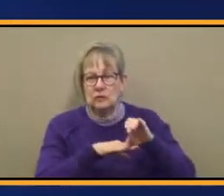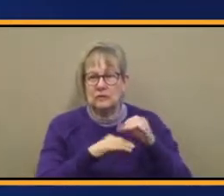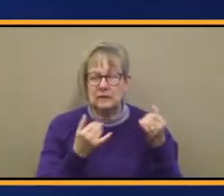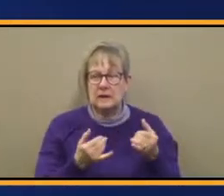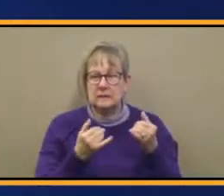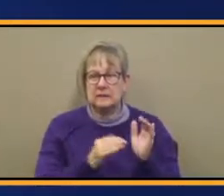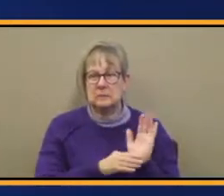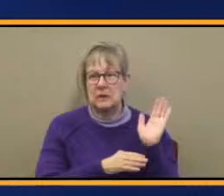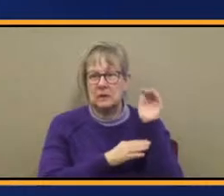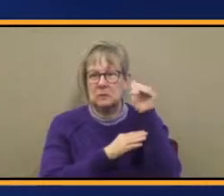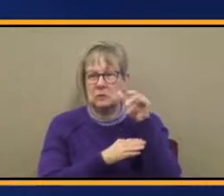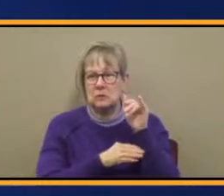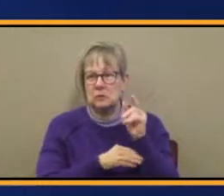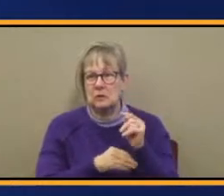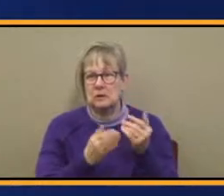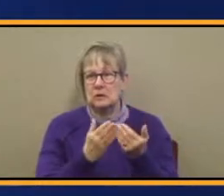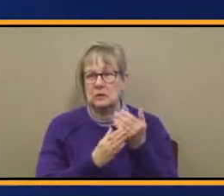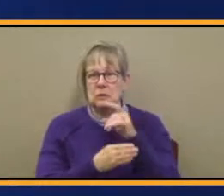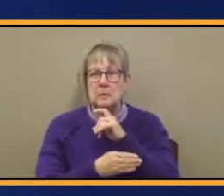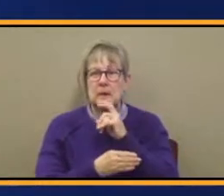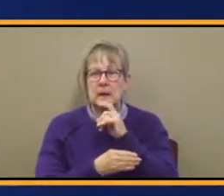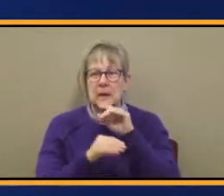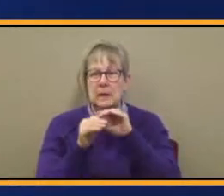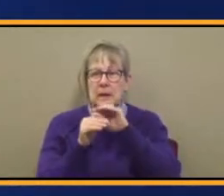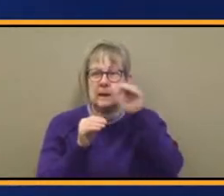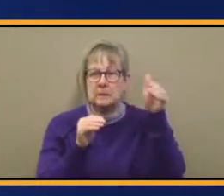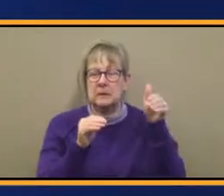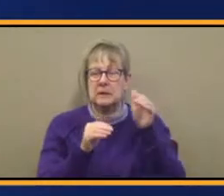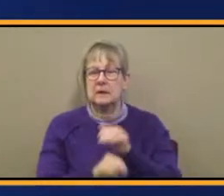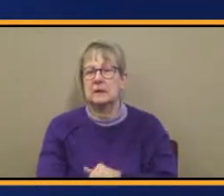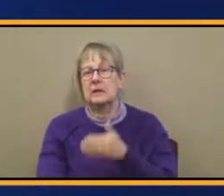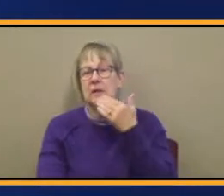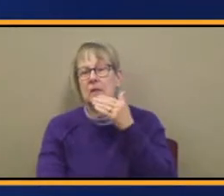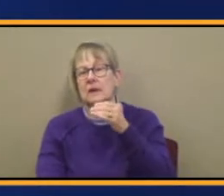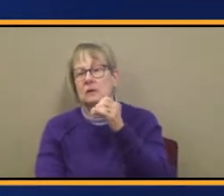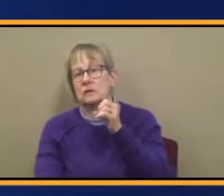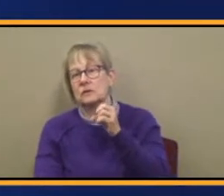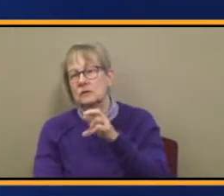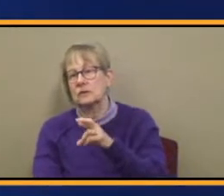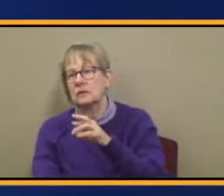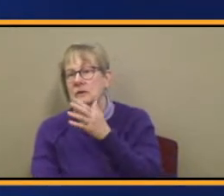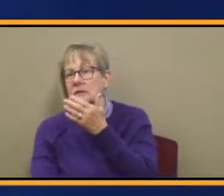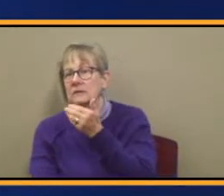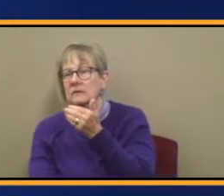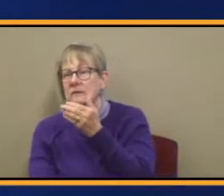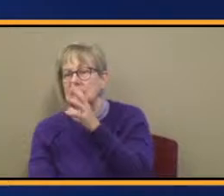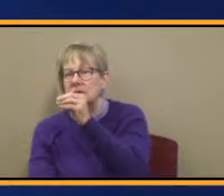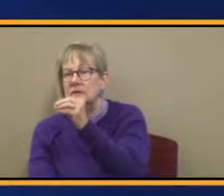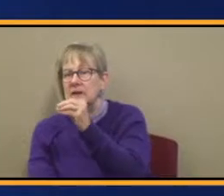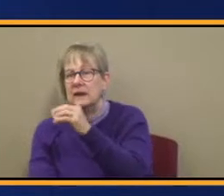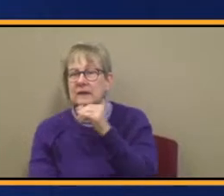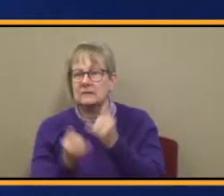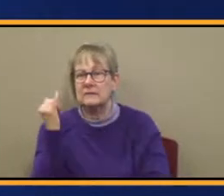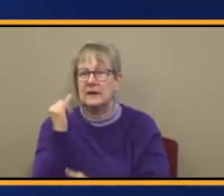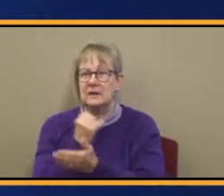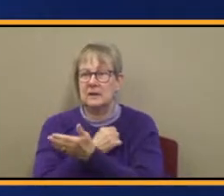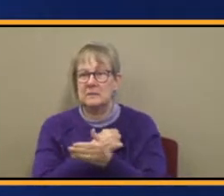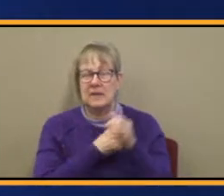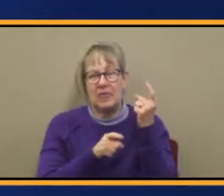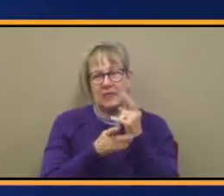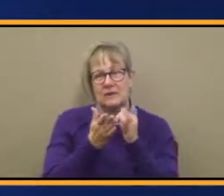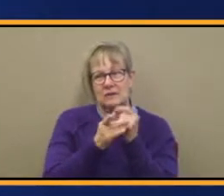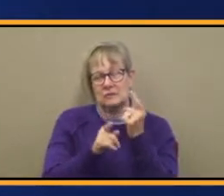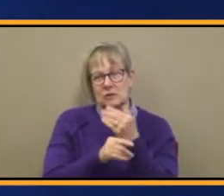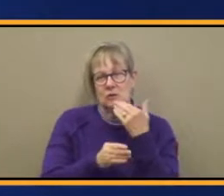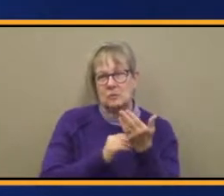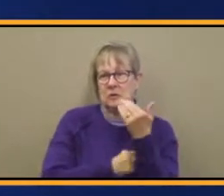and a new metal canopy. Thank you, sir. Item 50 and final item. That's right. Good morning